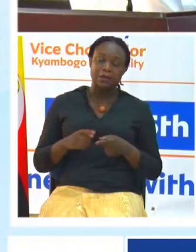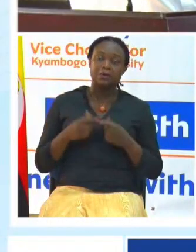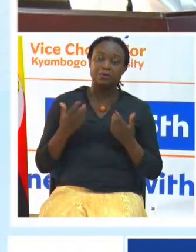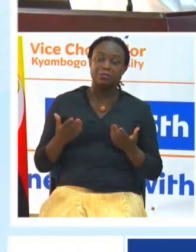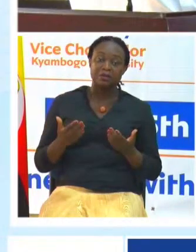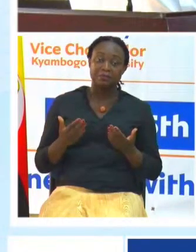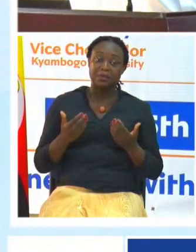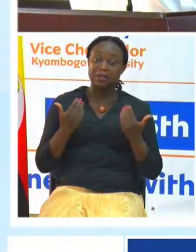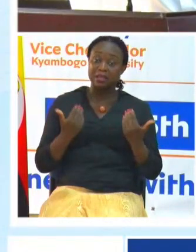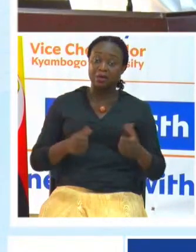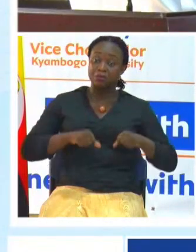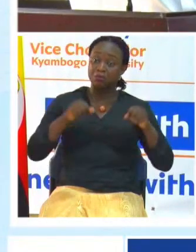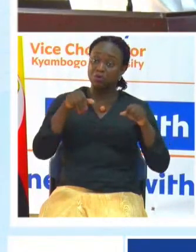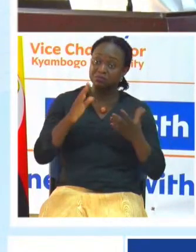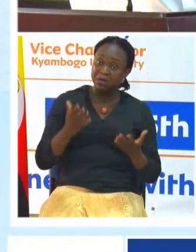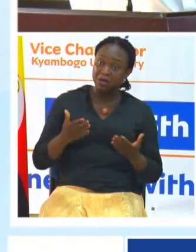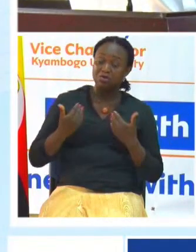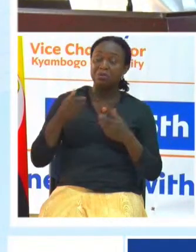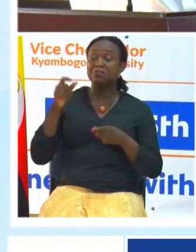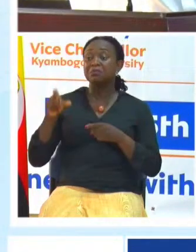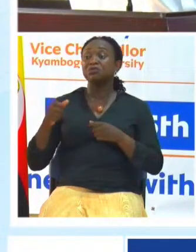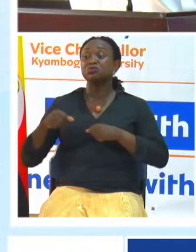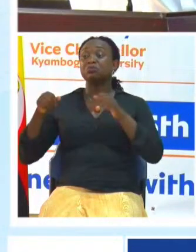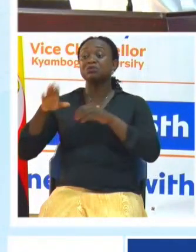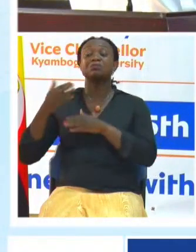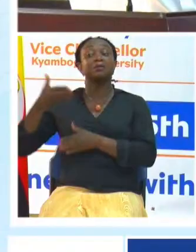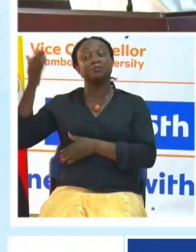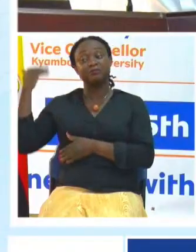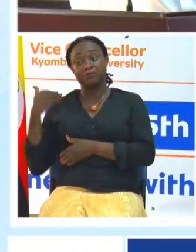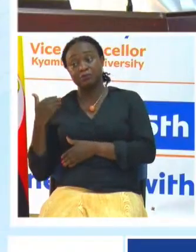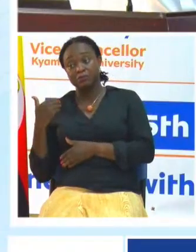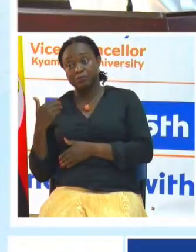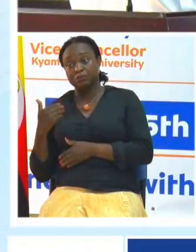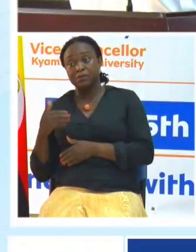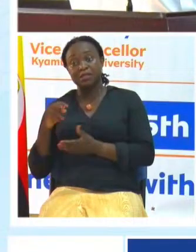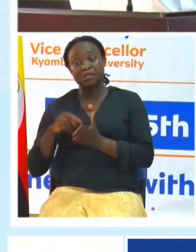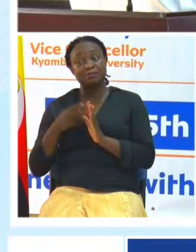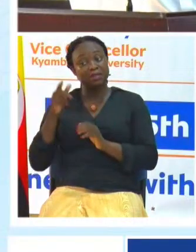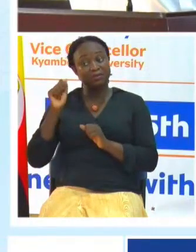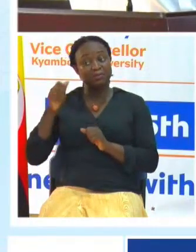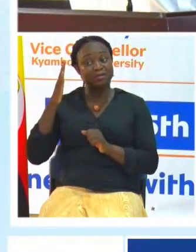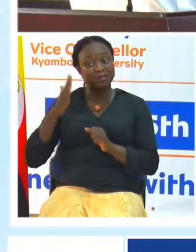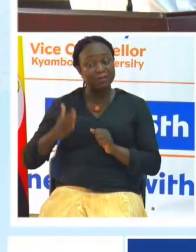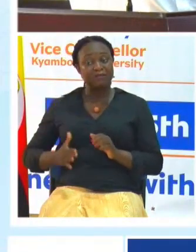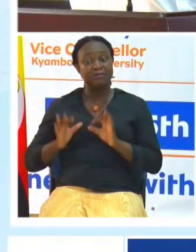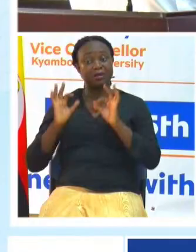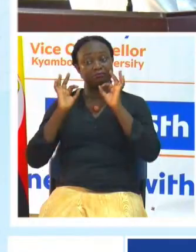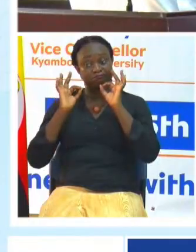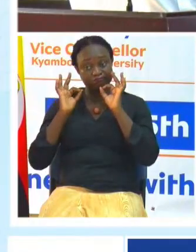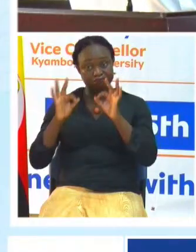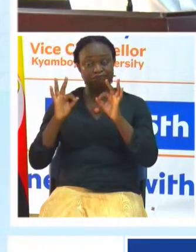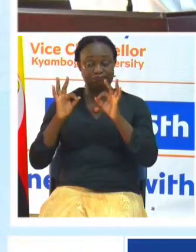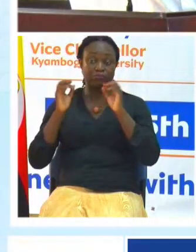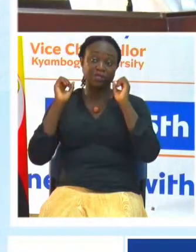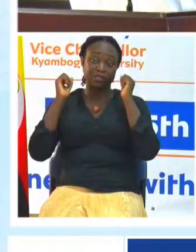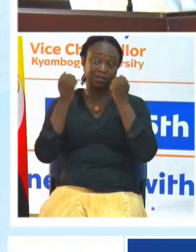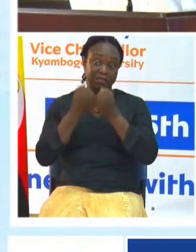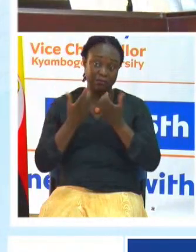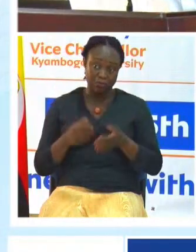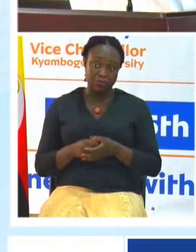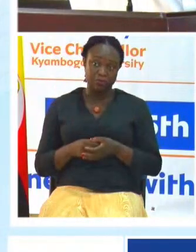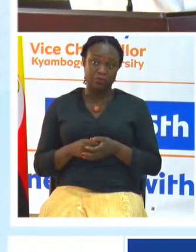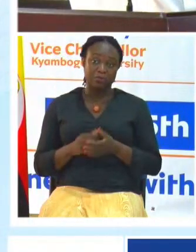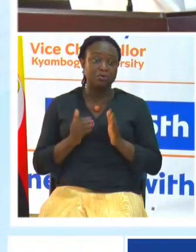current bosses or former bosses, meaning that you really have to leave a good mark at Kyambogo. And befriend